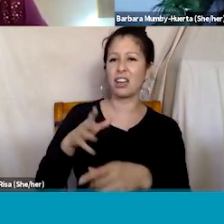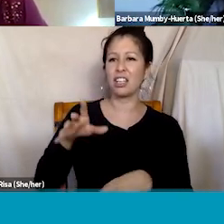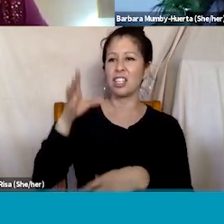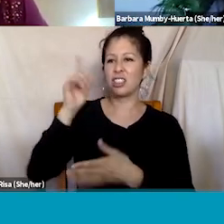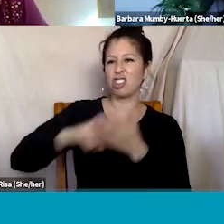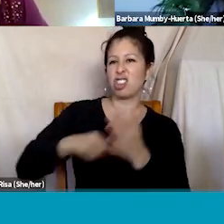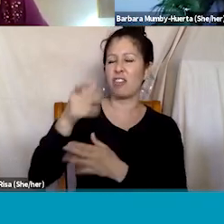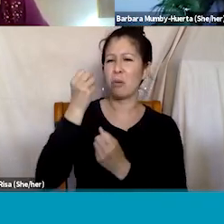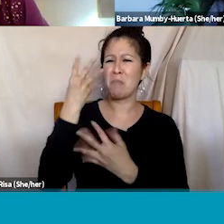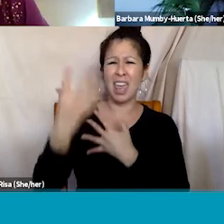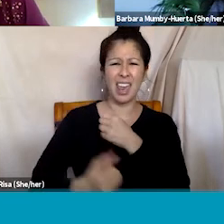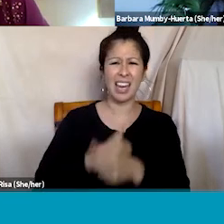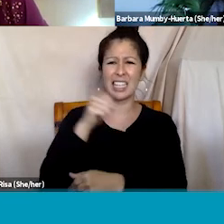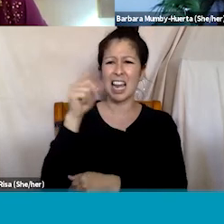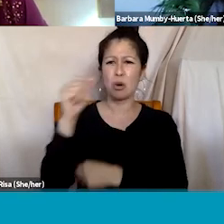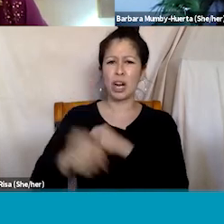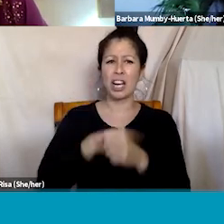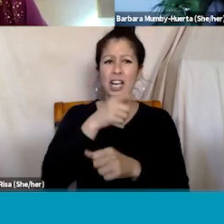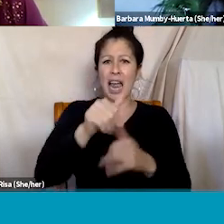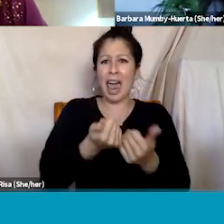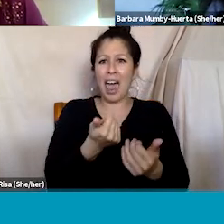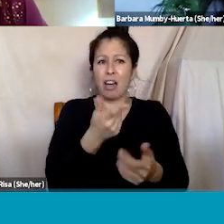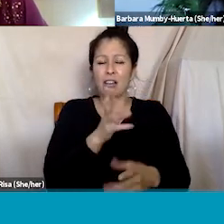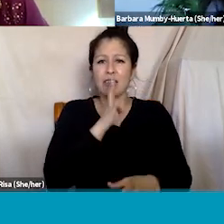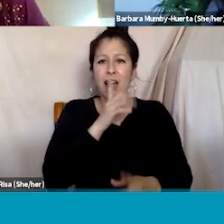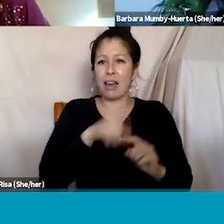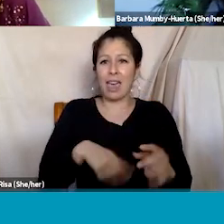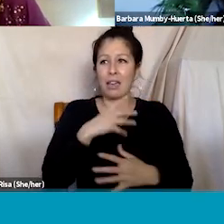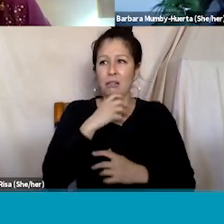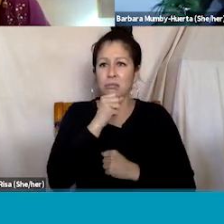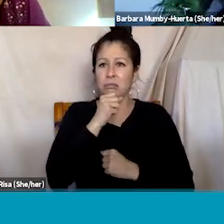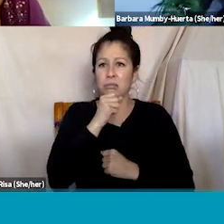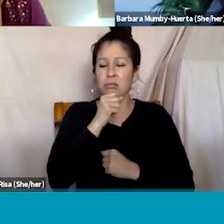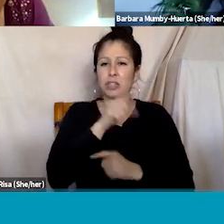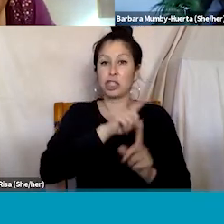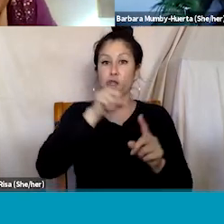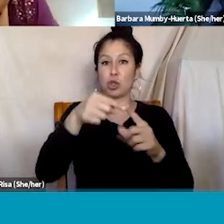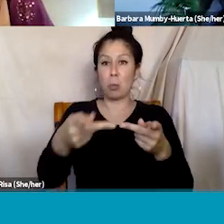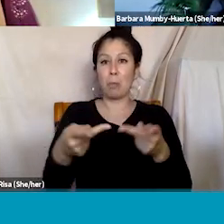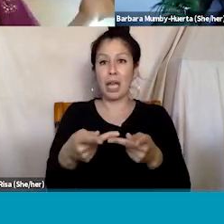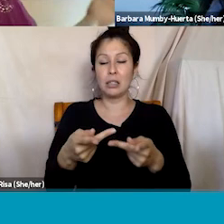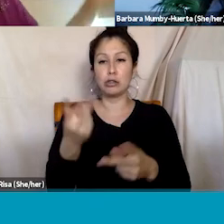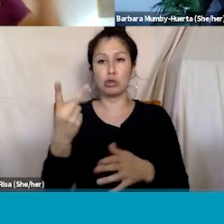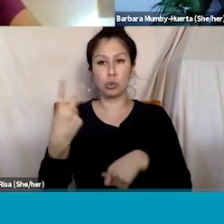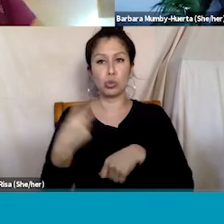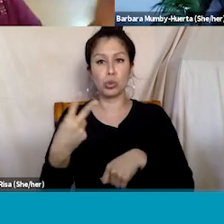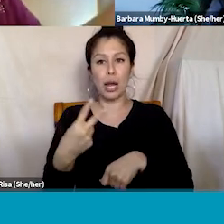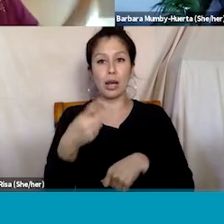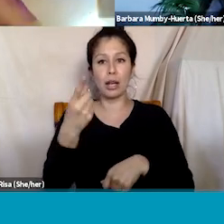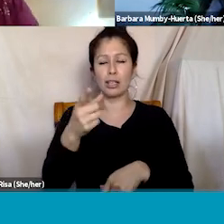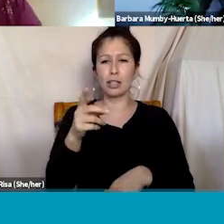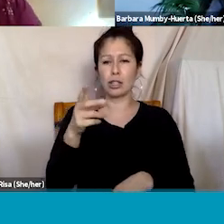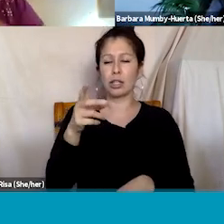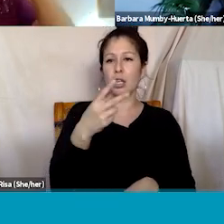many decades. And she had no way of talking about it. And she went to place twice. This is 2